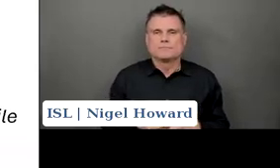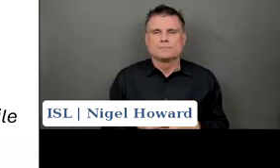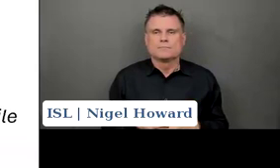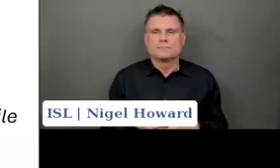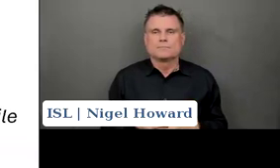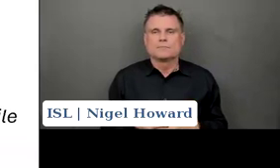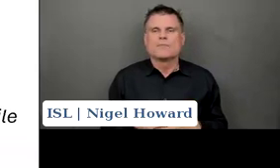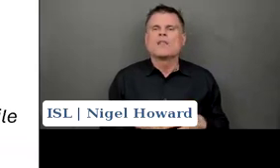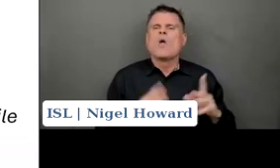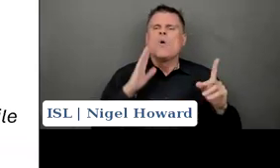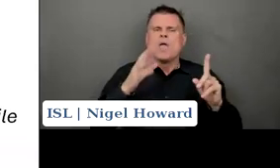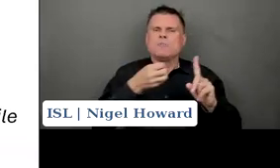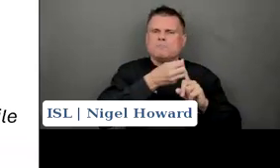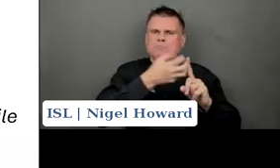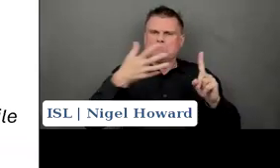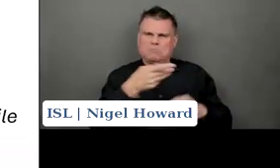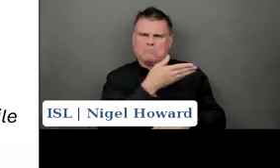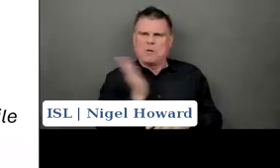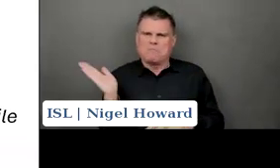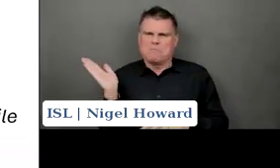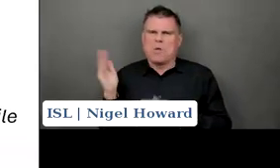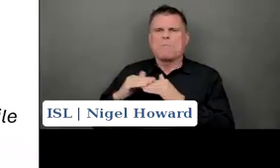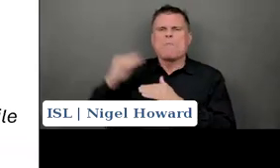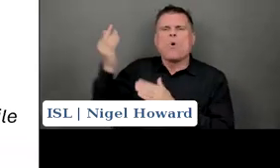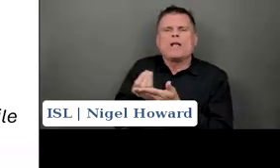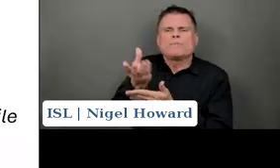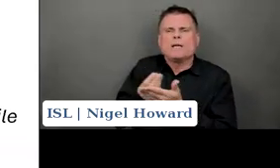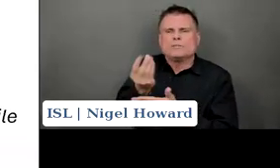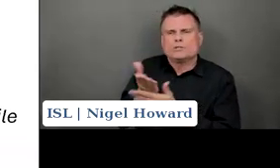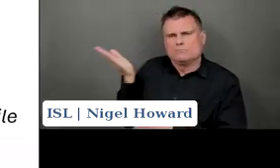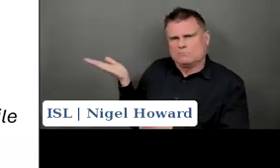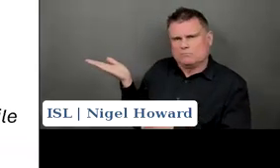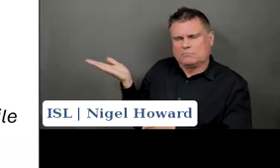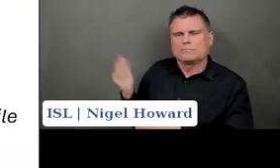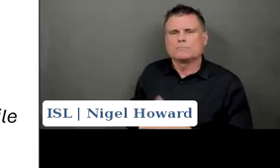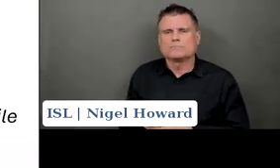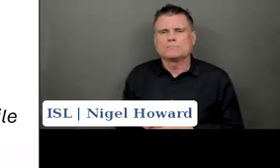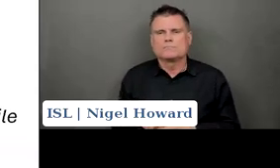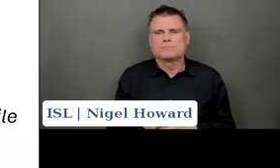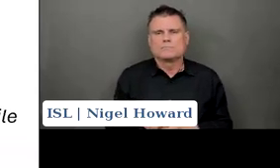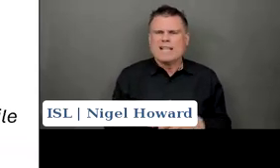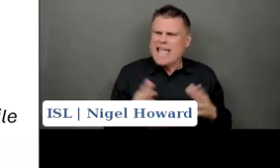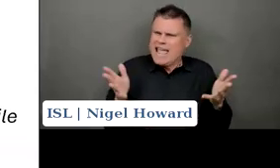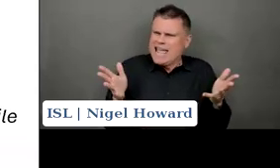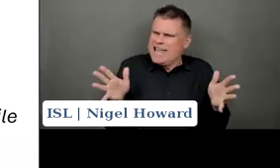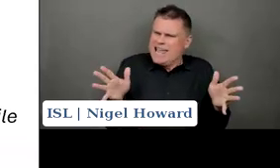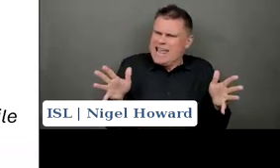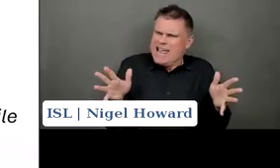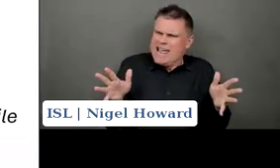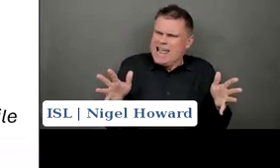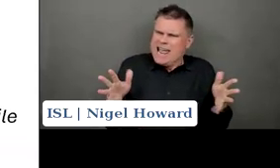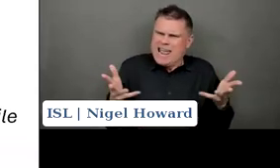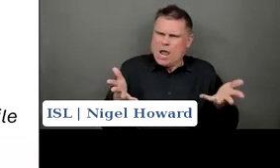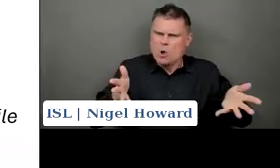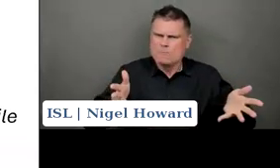beginning, and what Rachel mentioned at the outset of the webinar, which is how do we increase access to high quality care